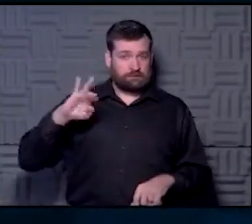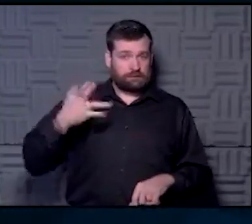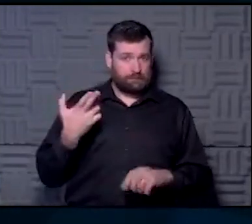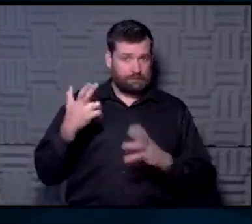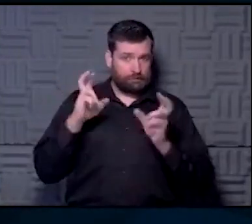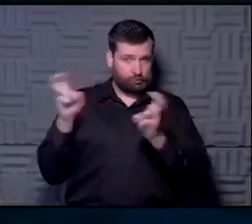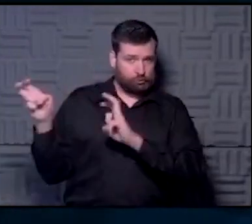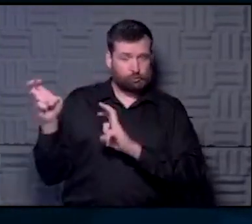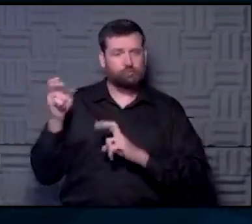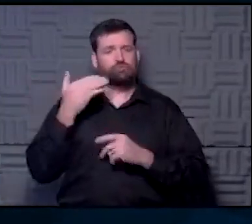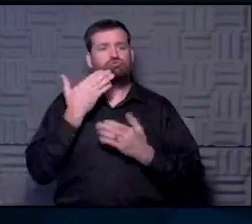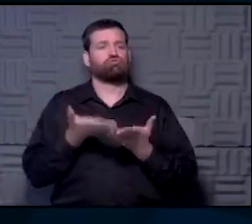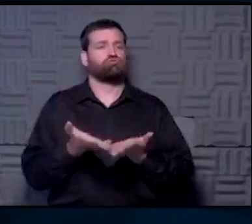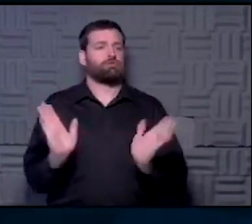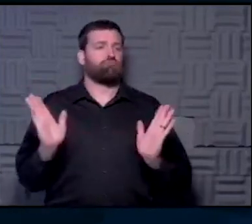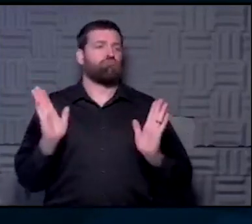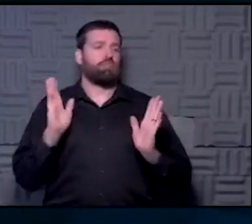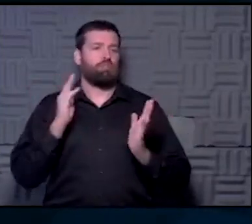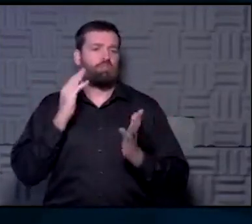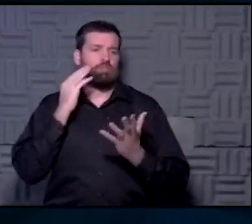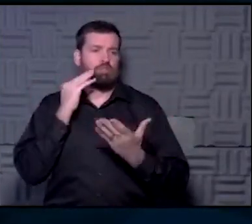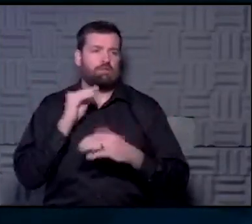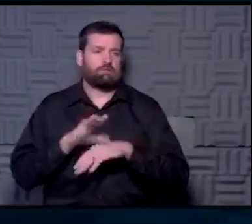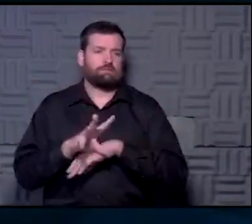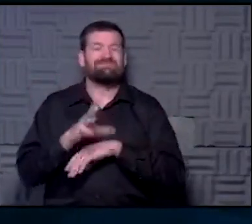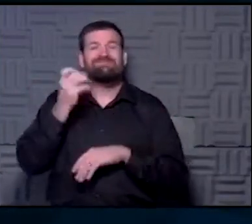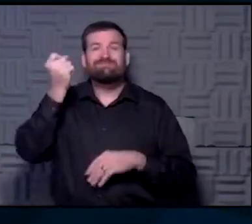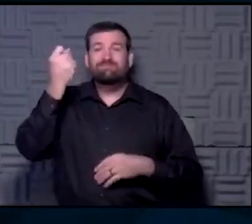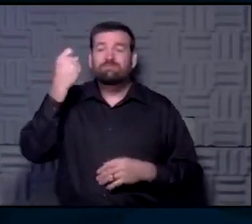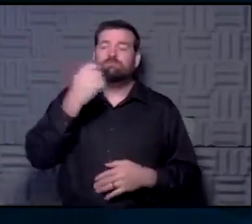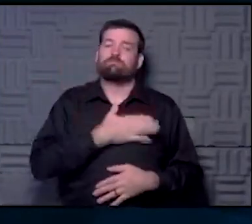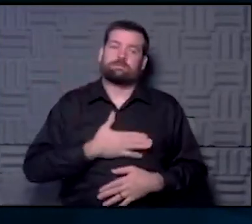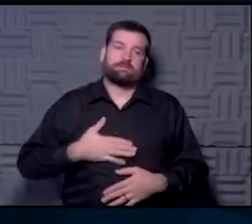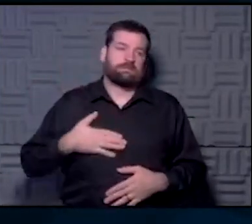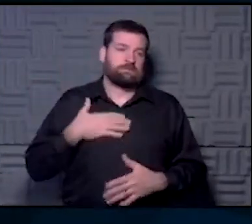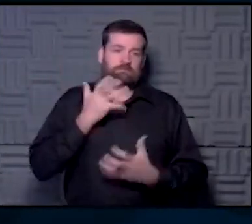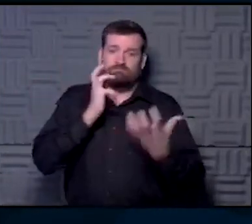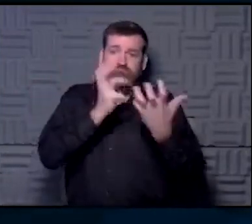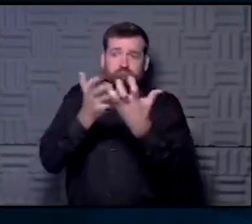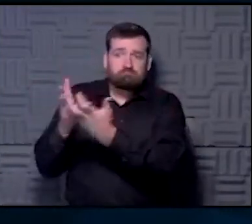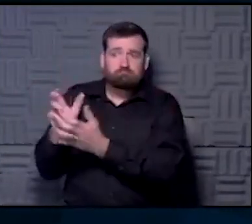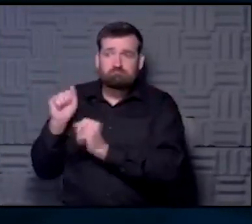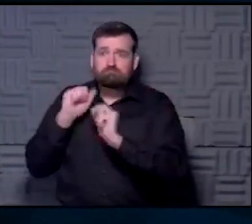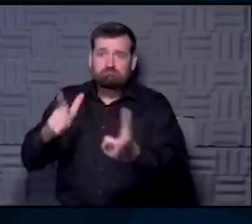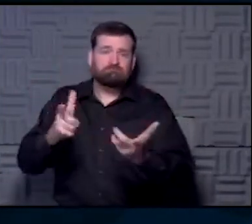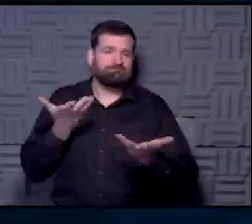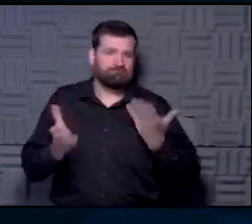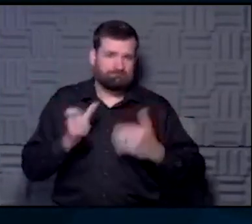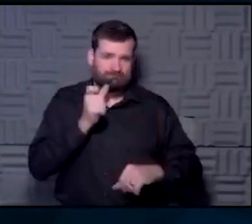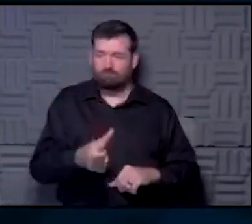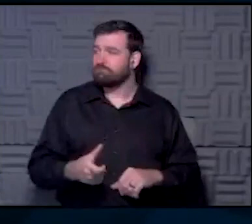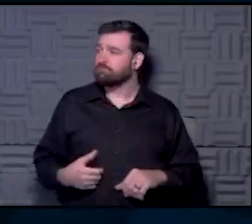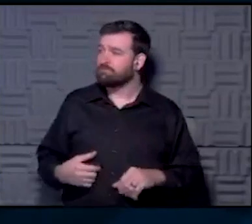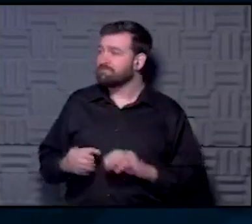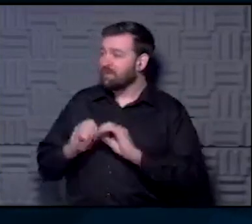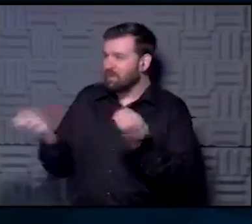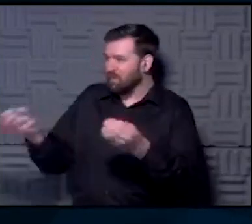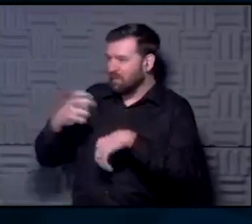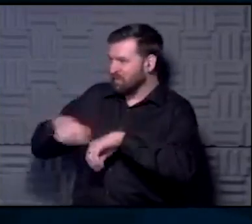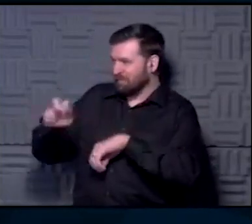doctor. So this is Okay. good general healthy advice, but please note, this may not be appropriate for everybody, so. Where are potato chips on that